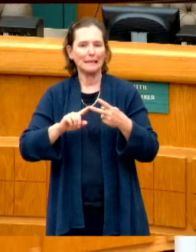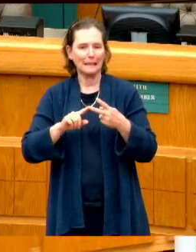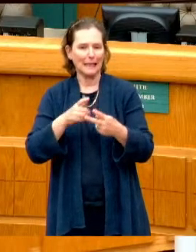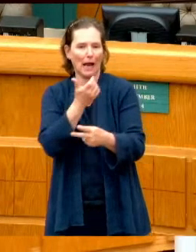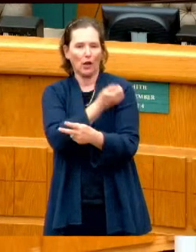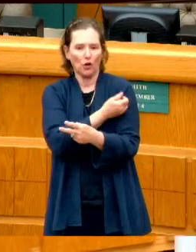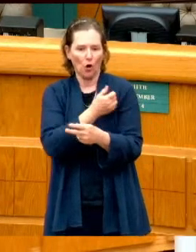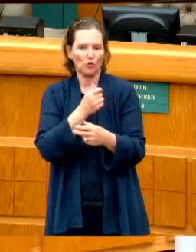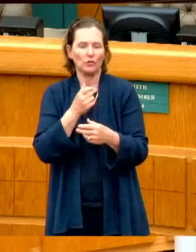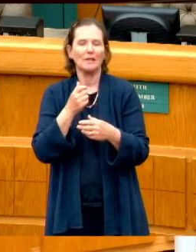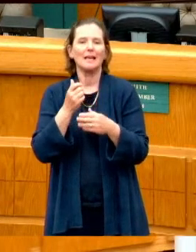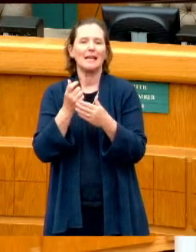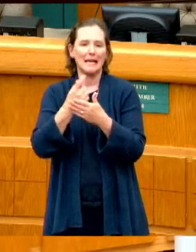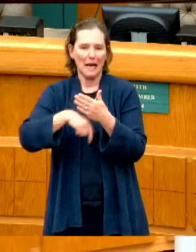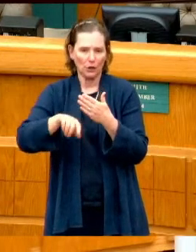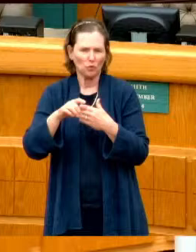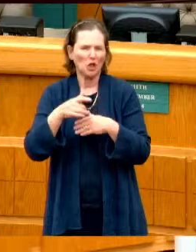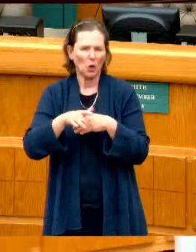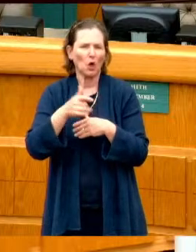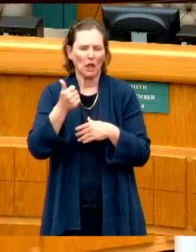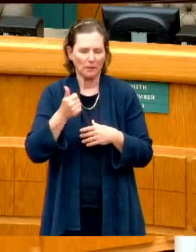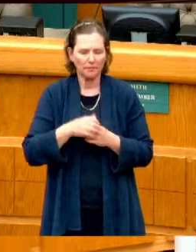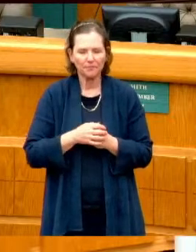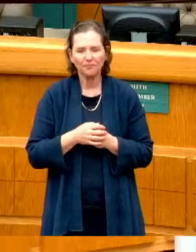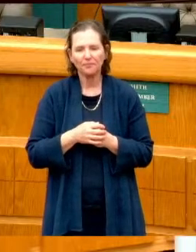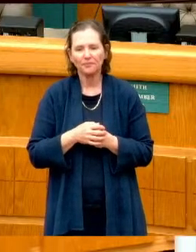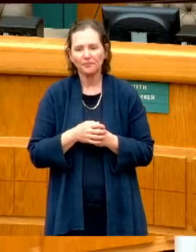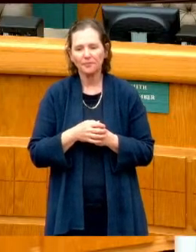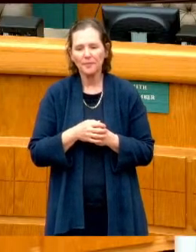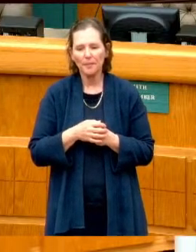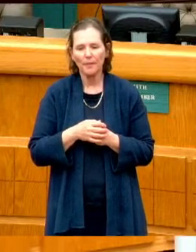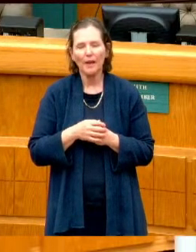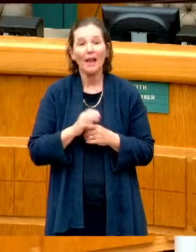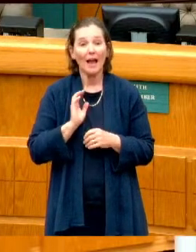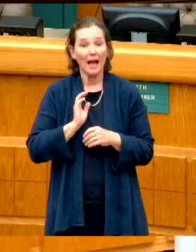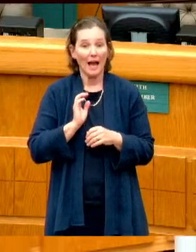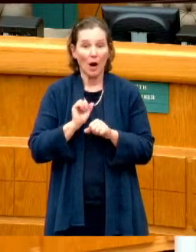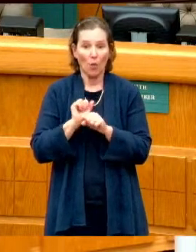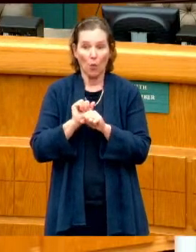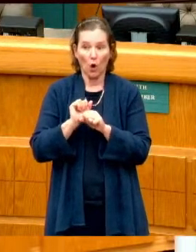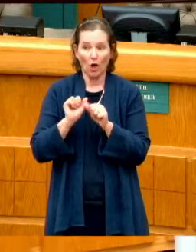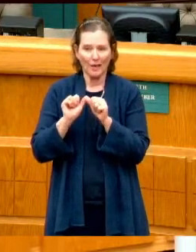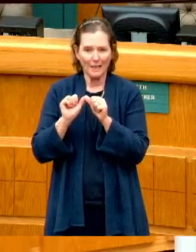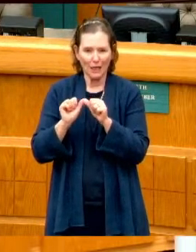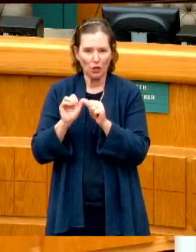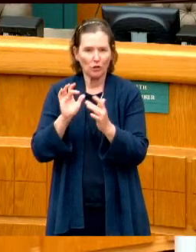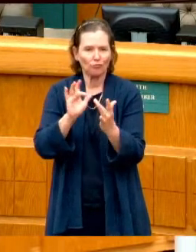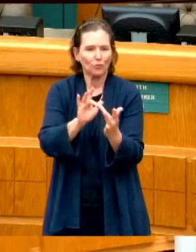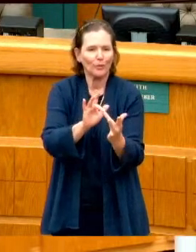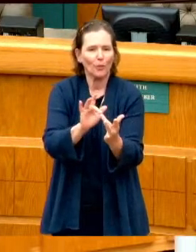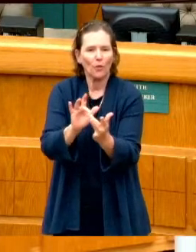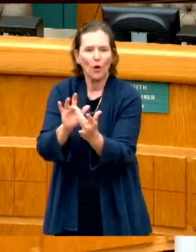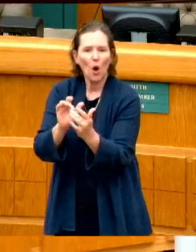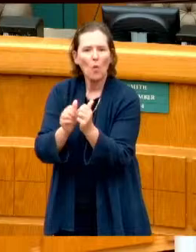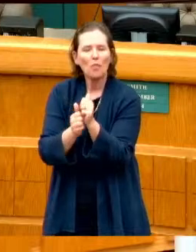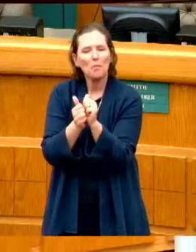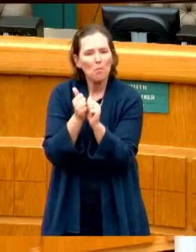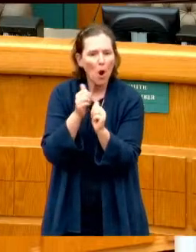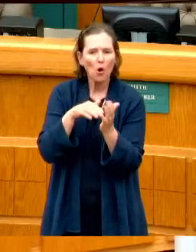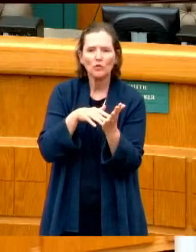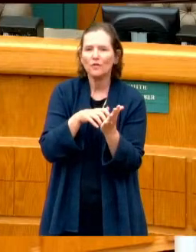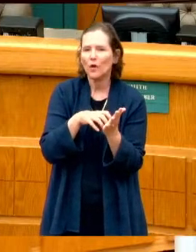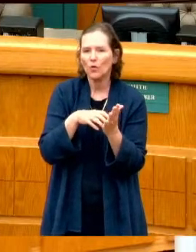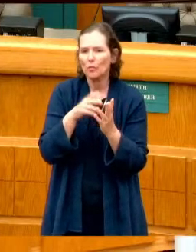more about those clinics in a moment. Our work continues to reach the most vulnerable, whether they are in their homes via firefighters